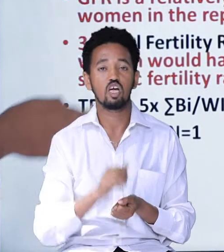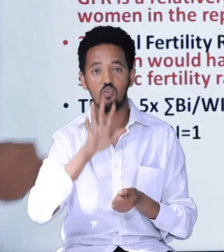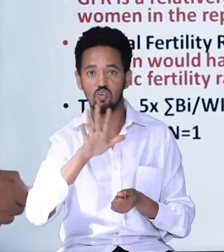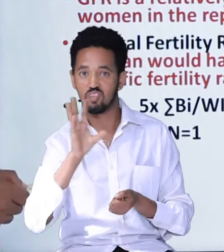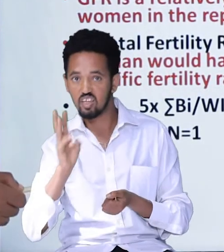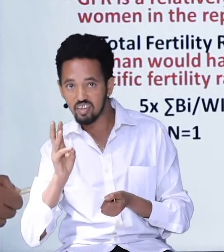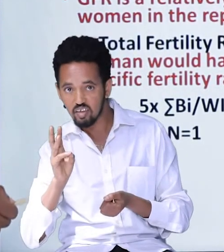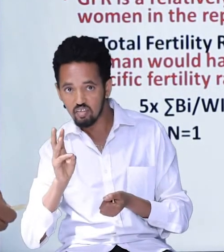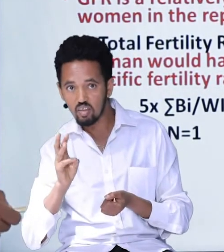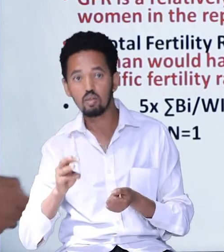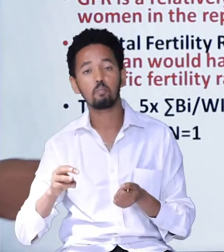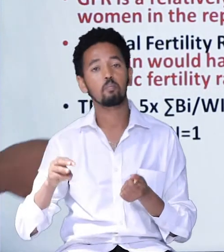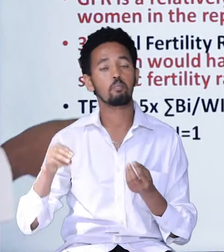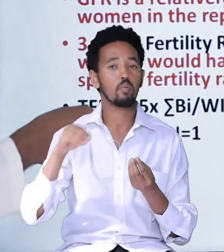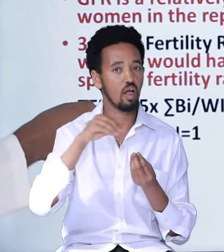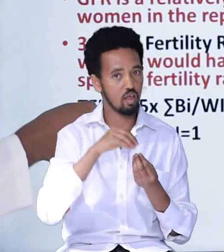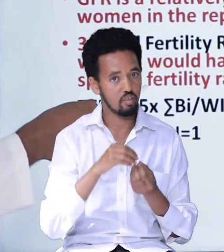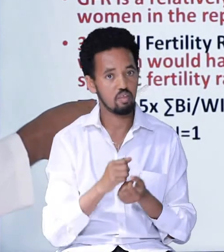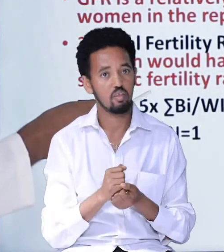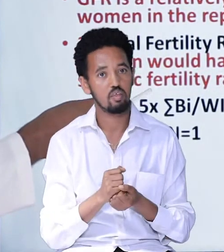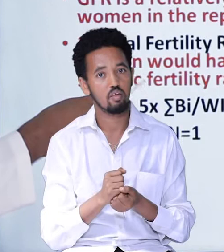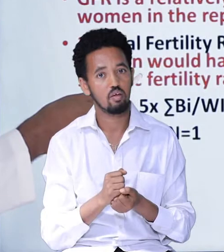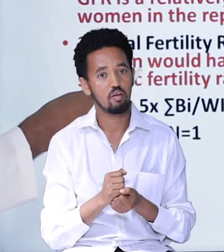56 implies